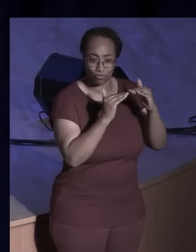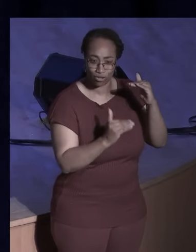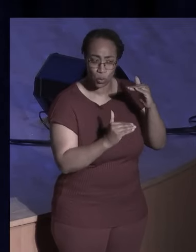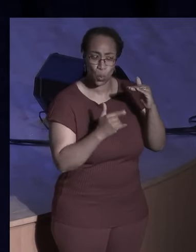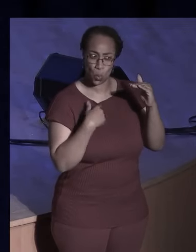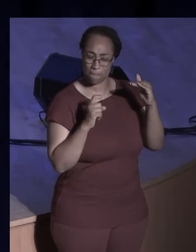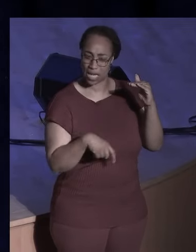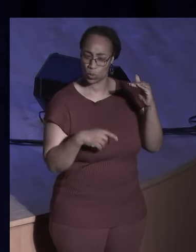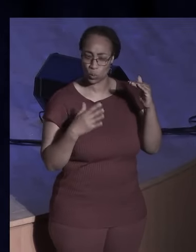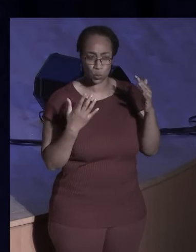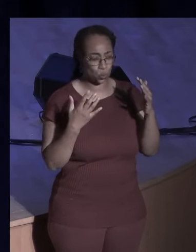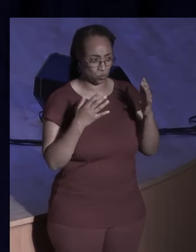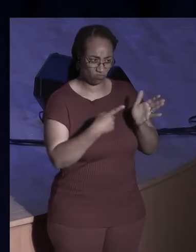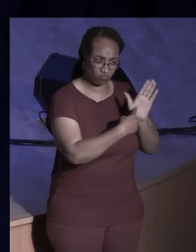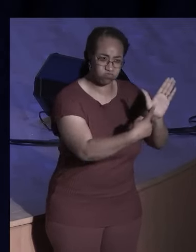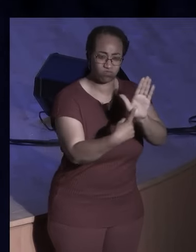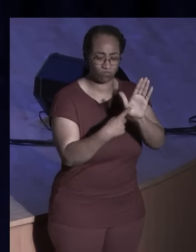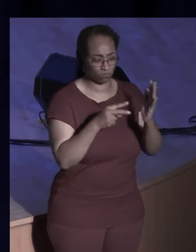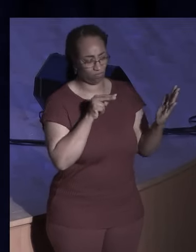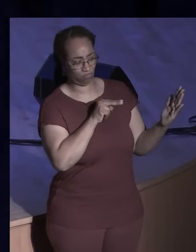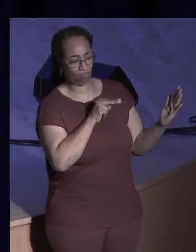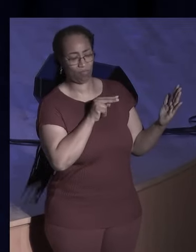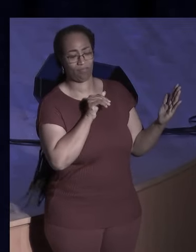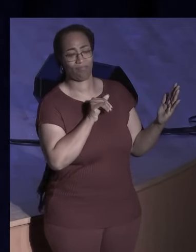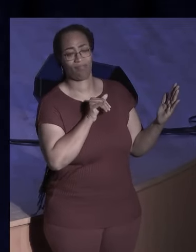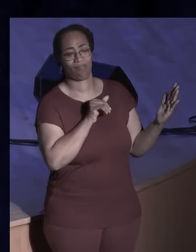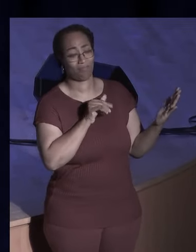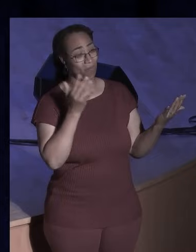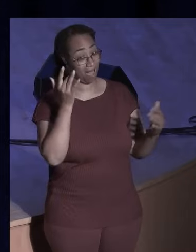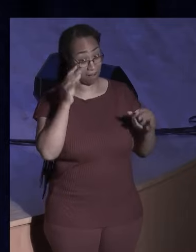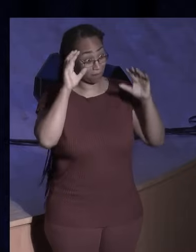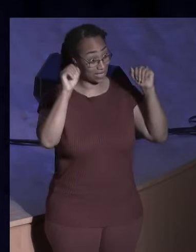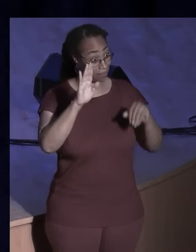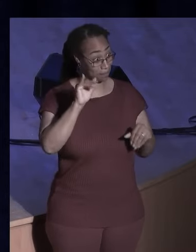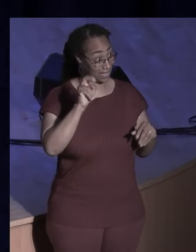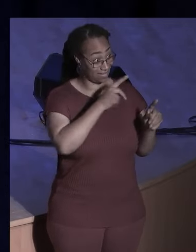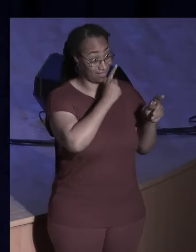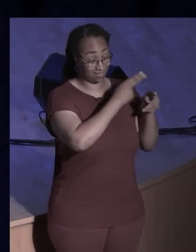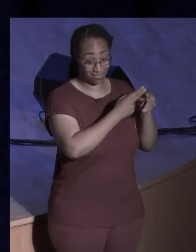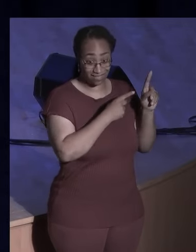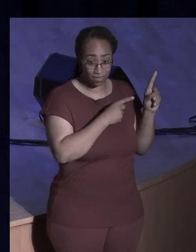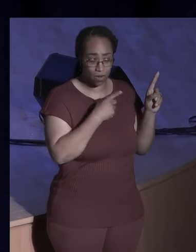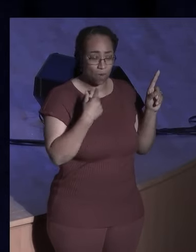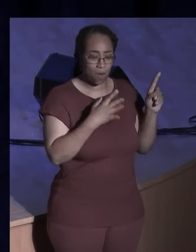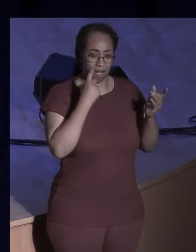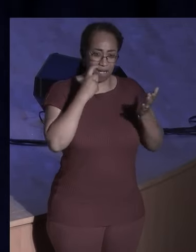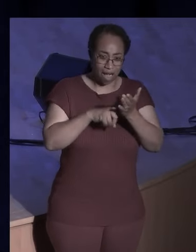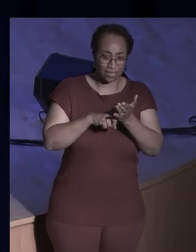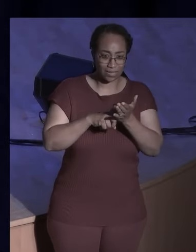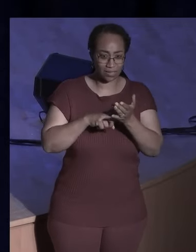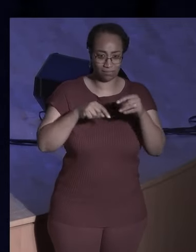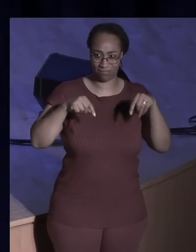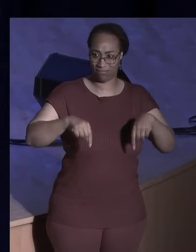Biden signed an executive order earlier this year that challenges us to think bigger about how we tell our country's story